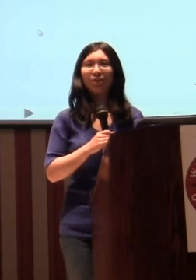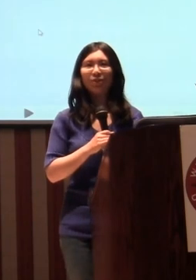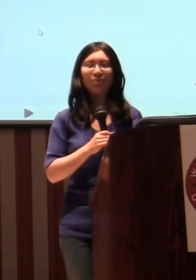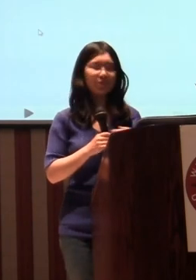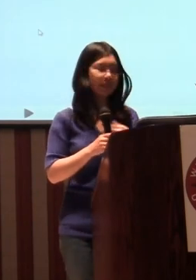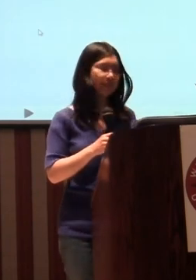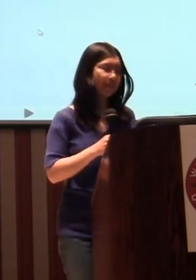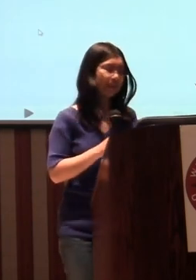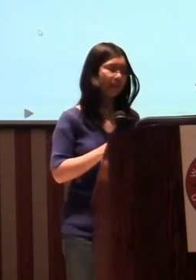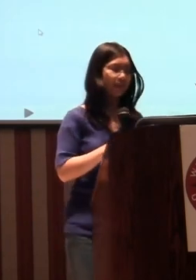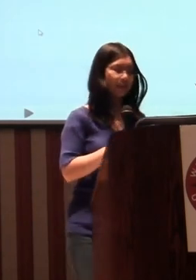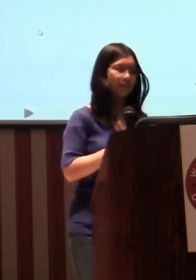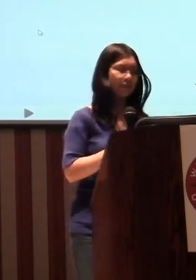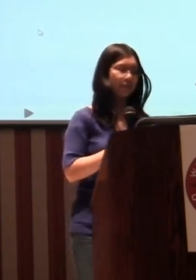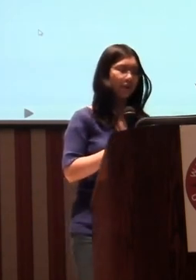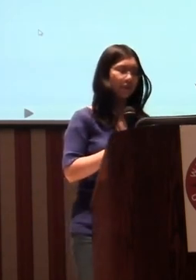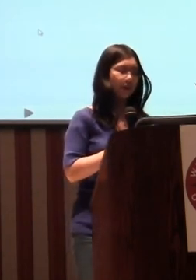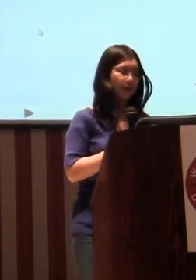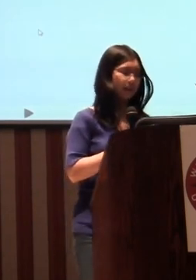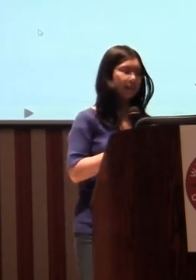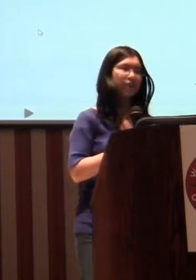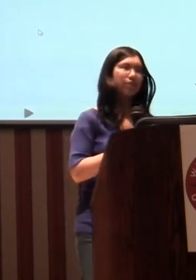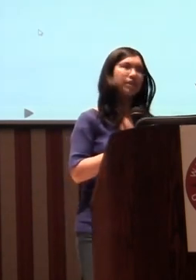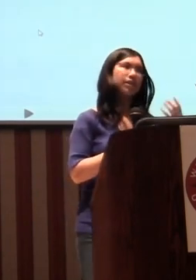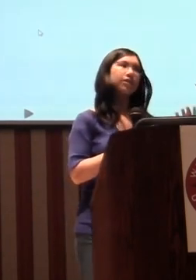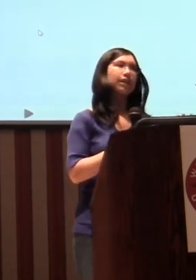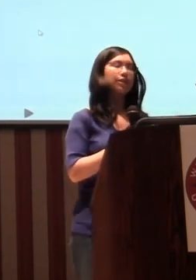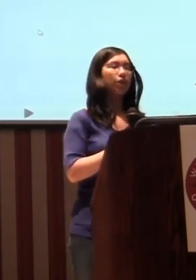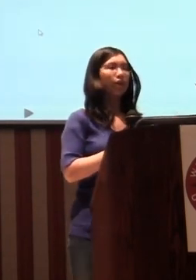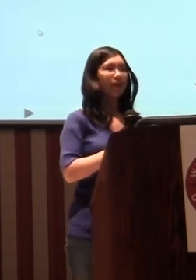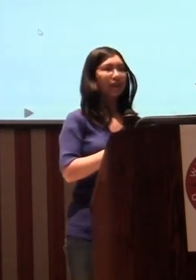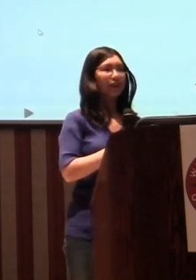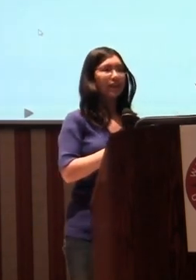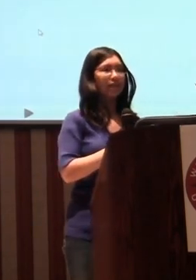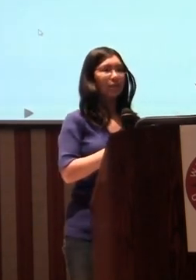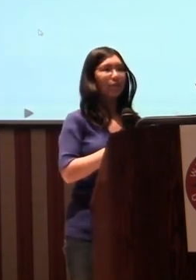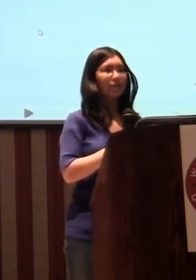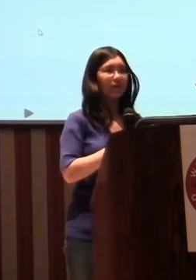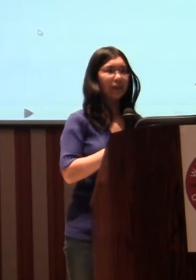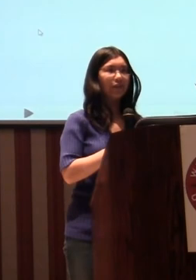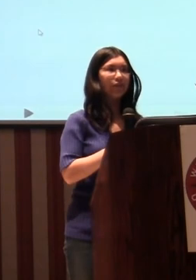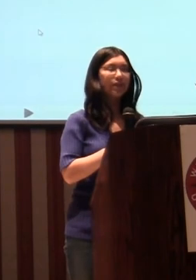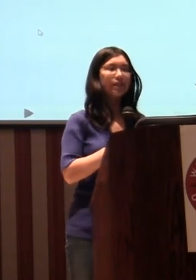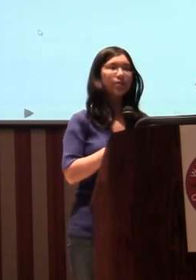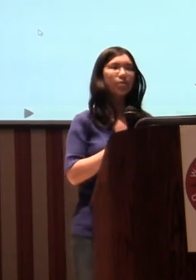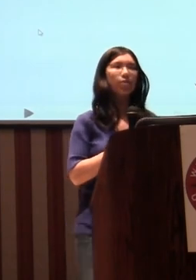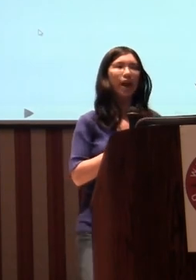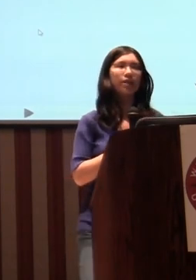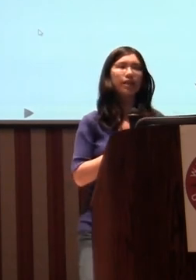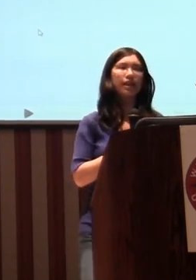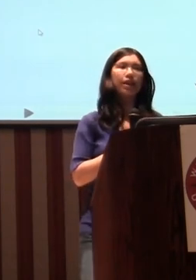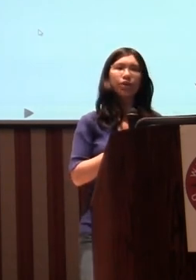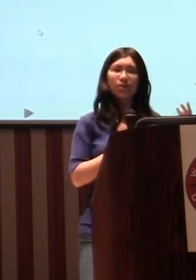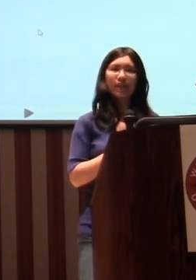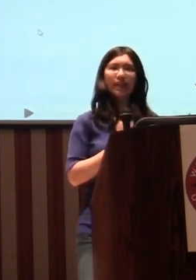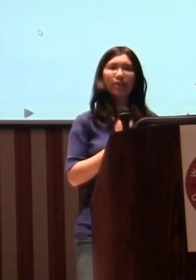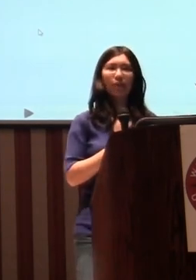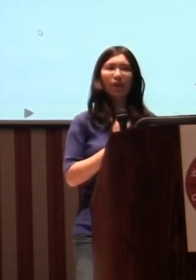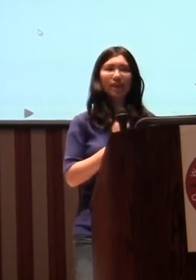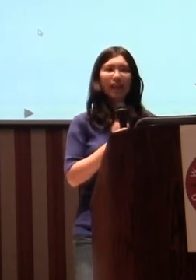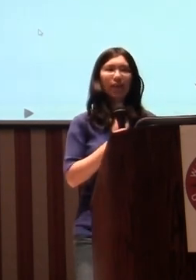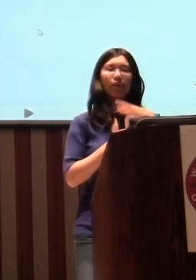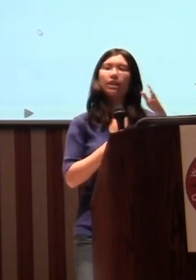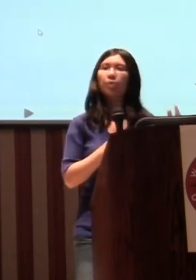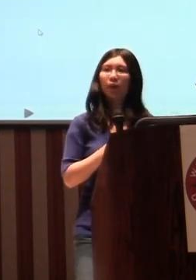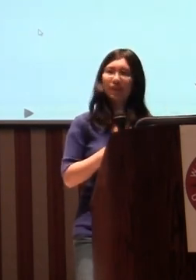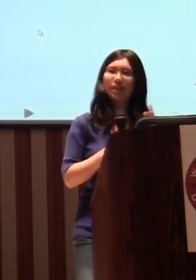asking them to do. So that's something that I really love to do. When I'm asking students to get started on writing their ideas for a personal narrative, for instance, we'll actually choose an idea to